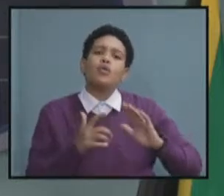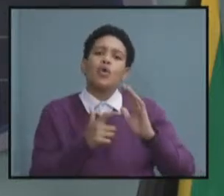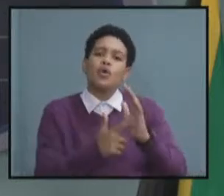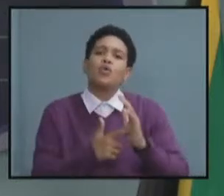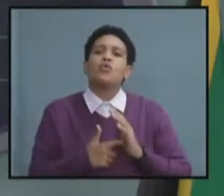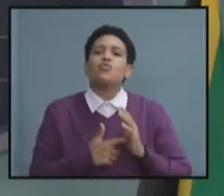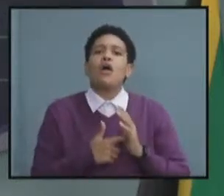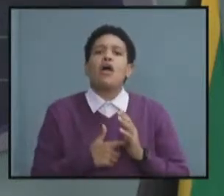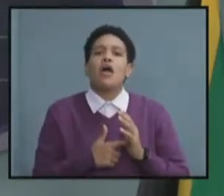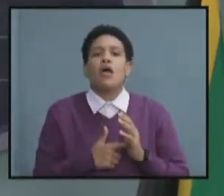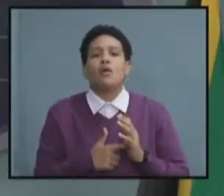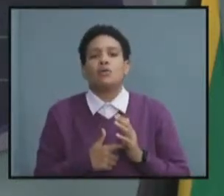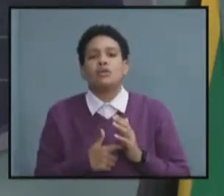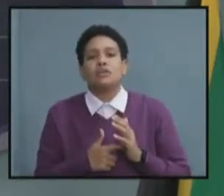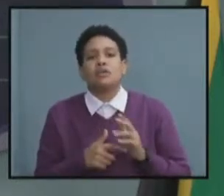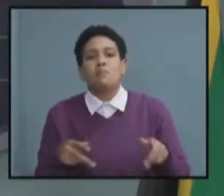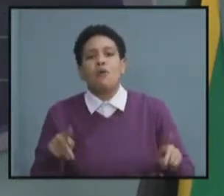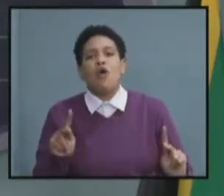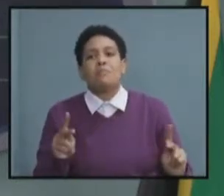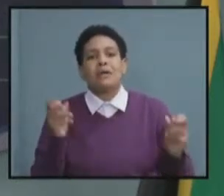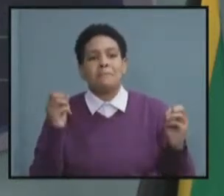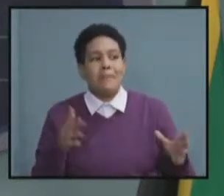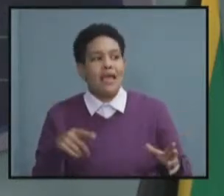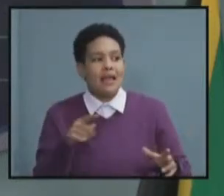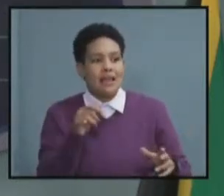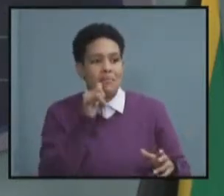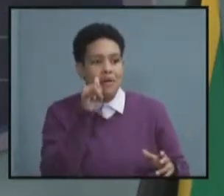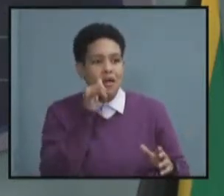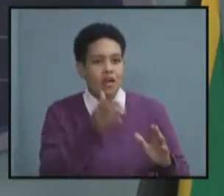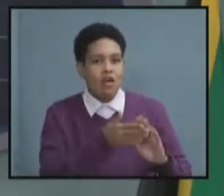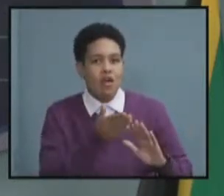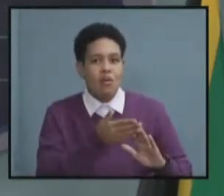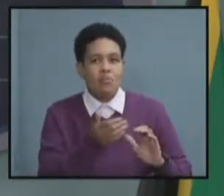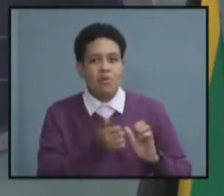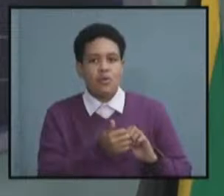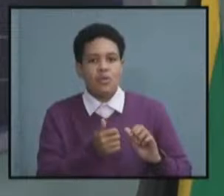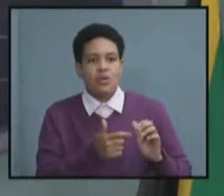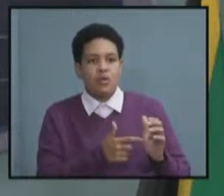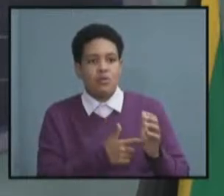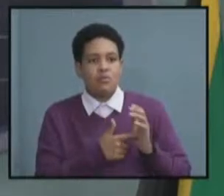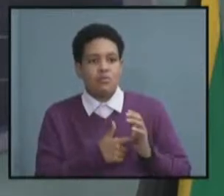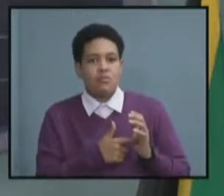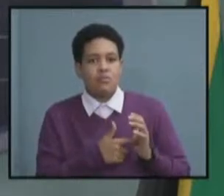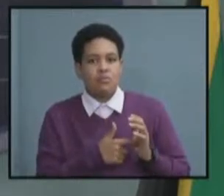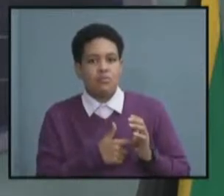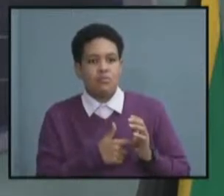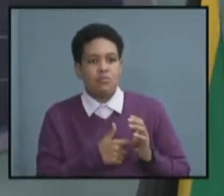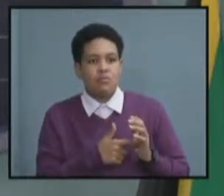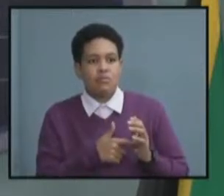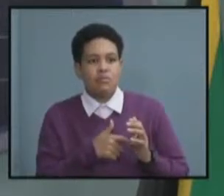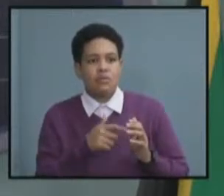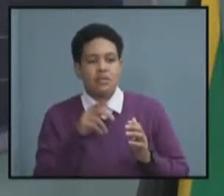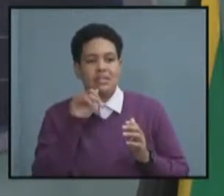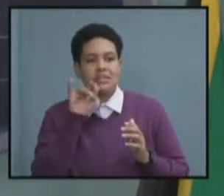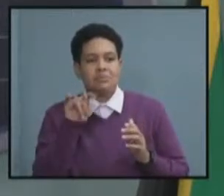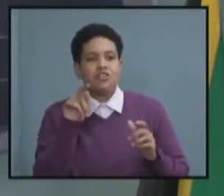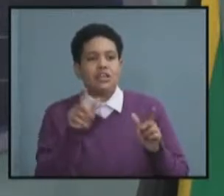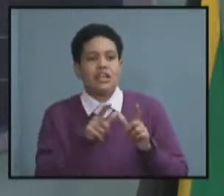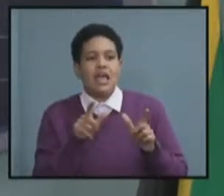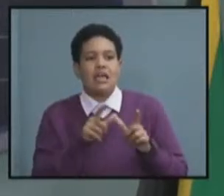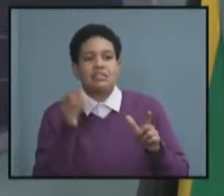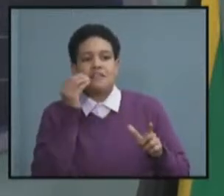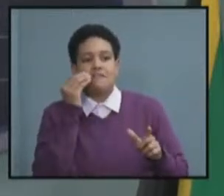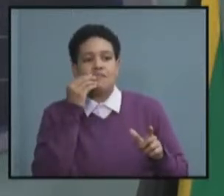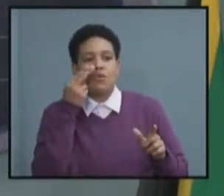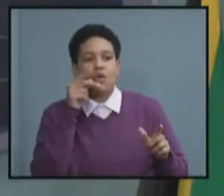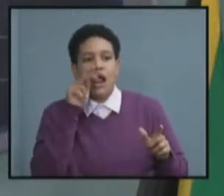requisite permits, spirit license, food anglers permit, trade license, etc.,